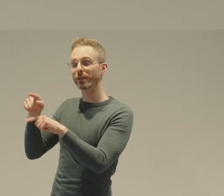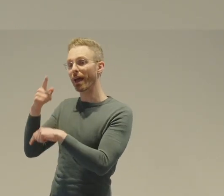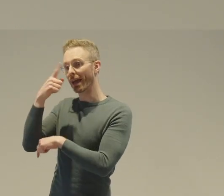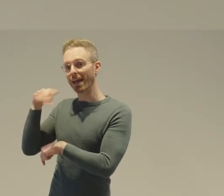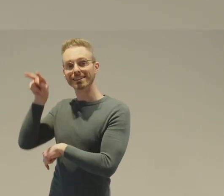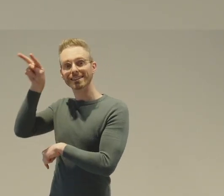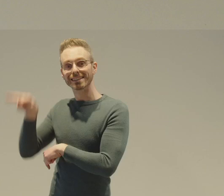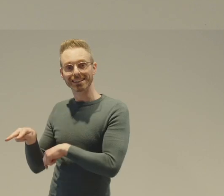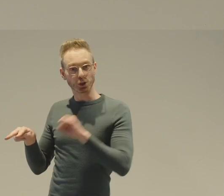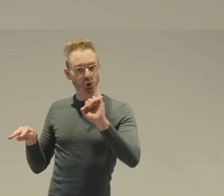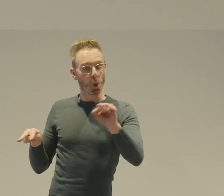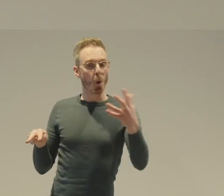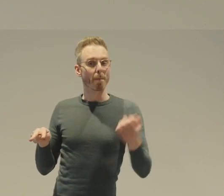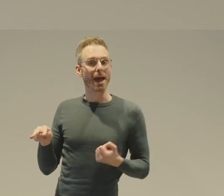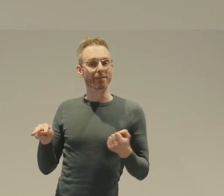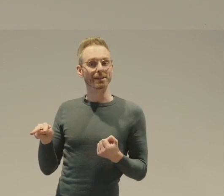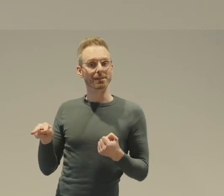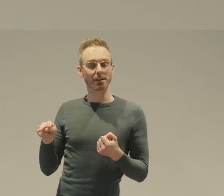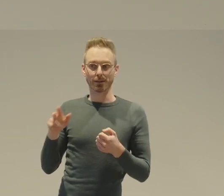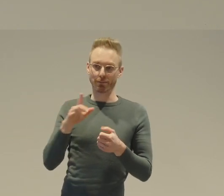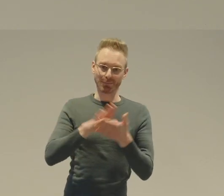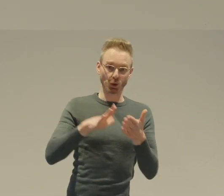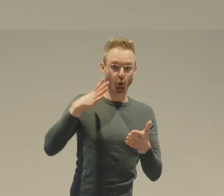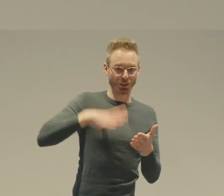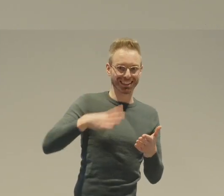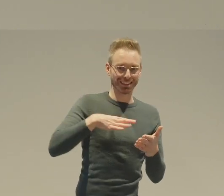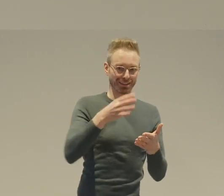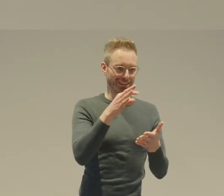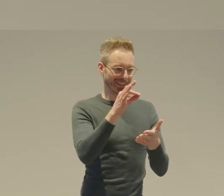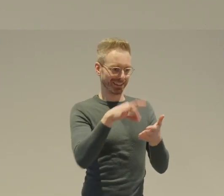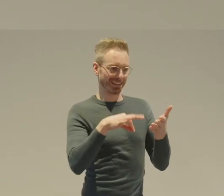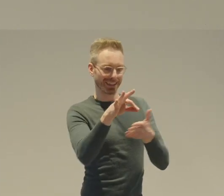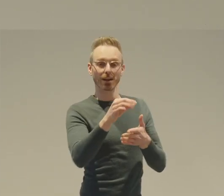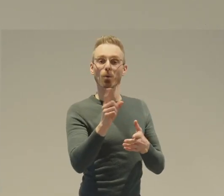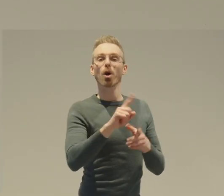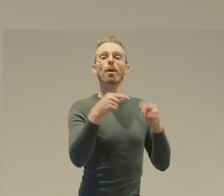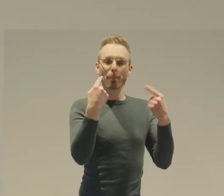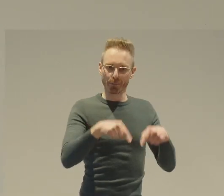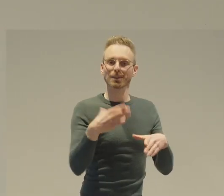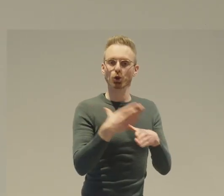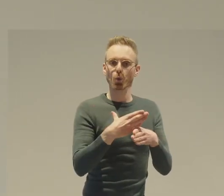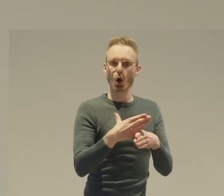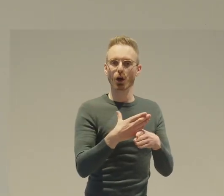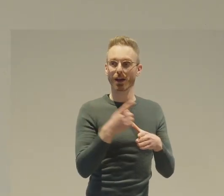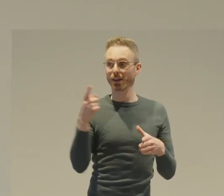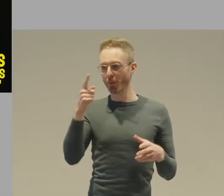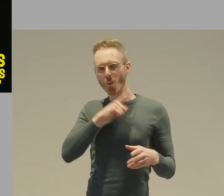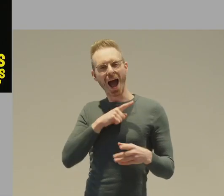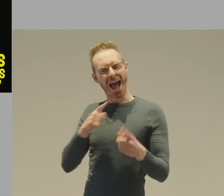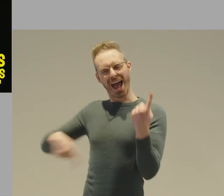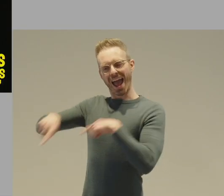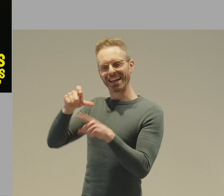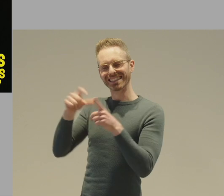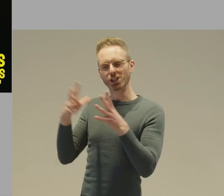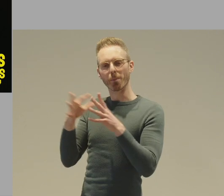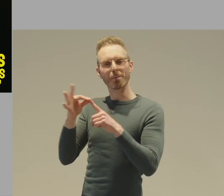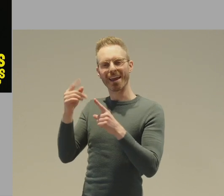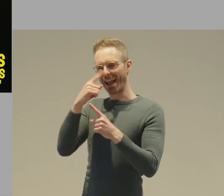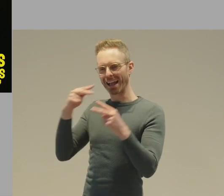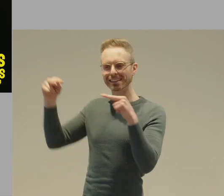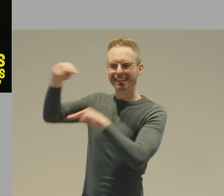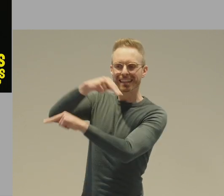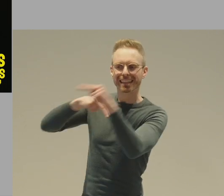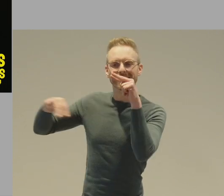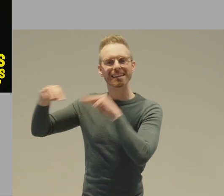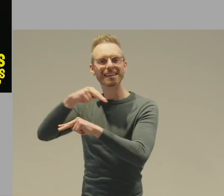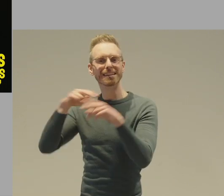ticked. That's access to work and benefits. Now, we're going to look at some application tips. This is DJ and